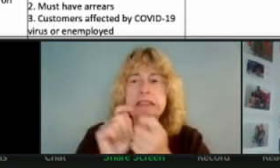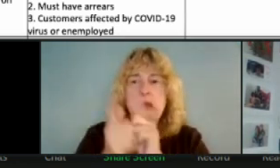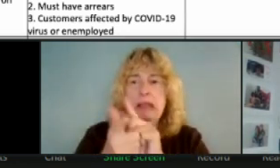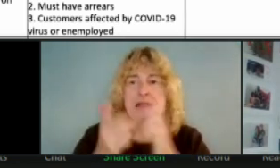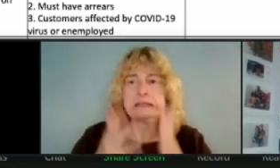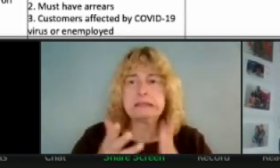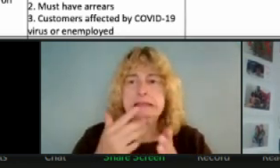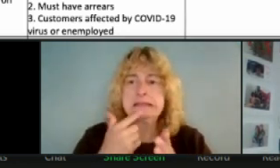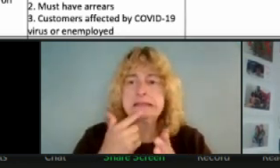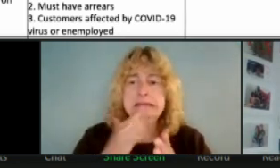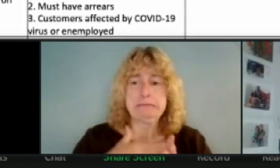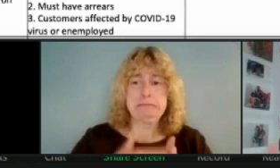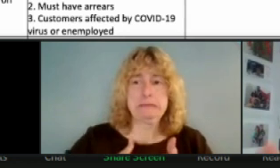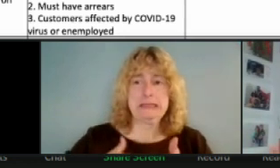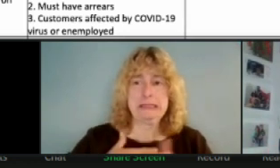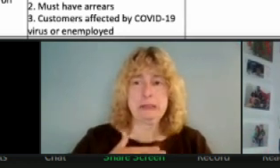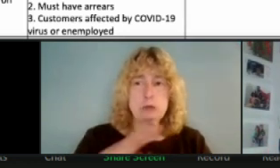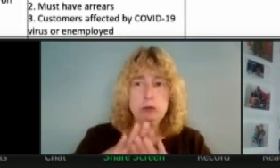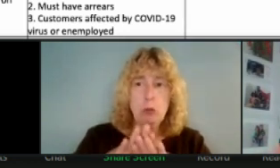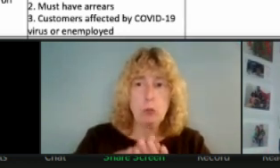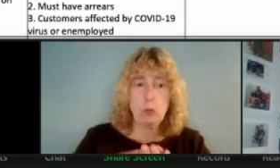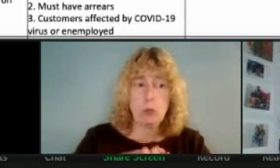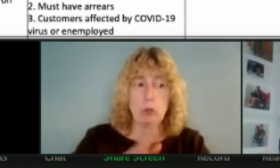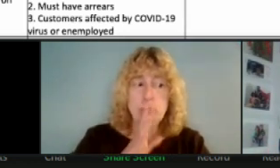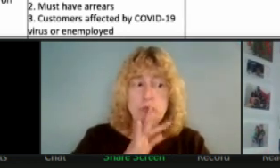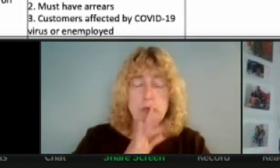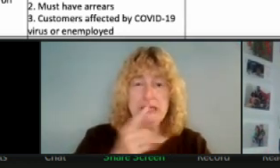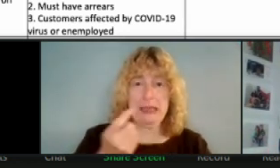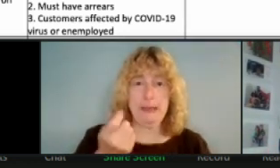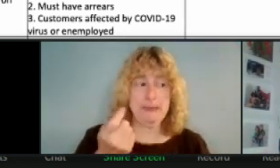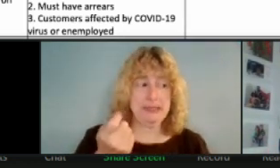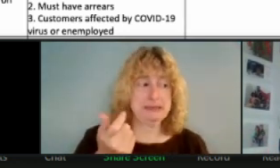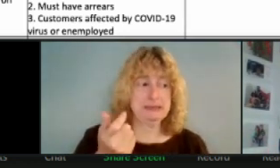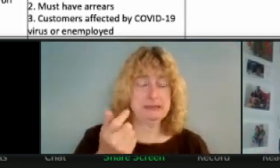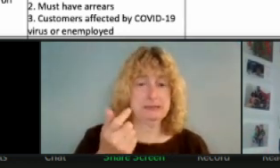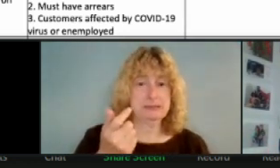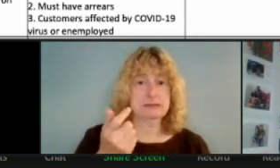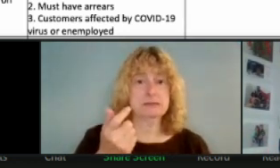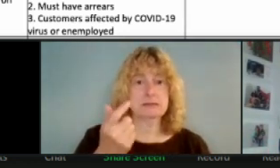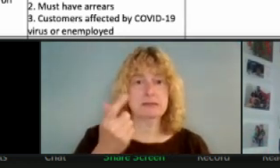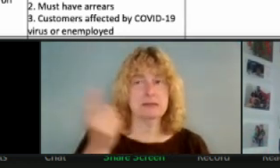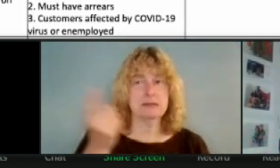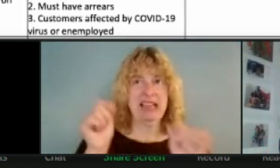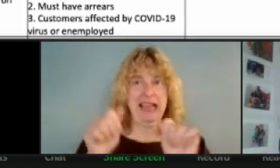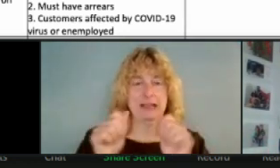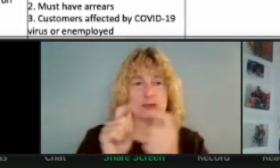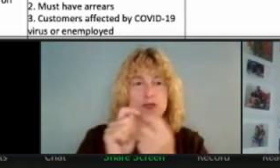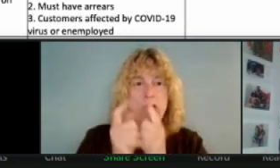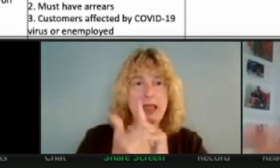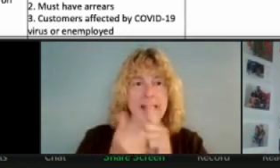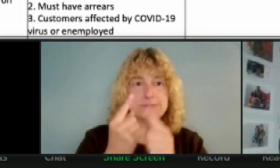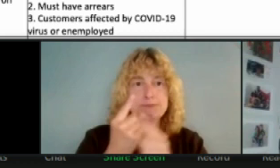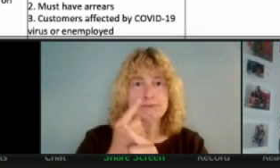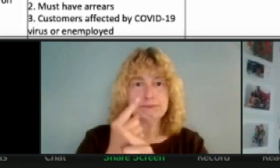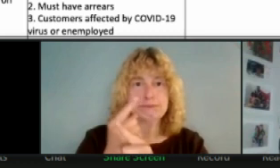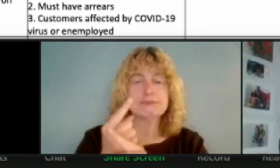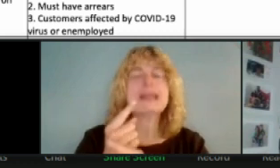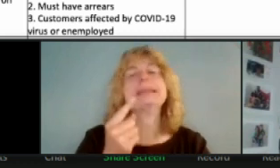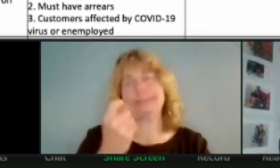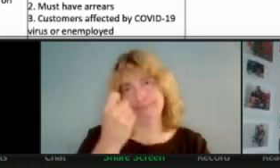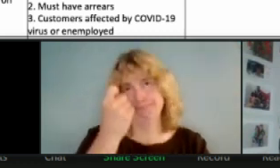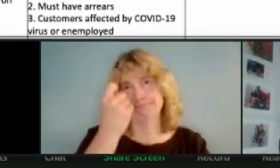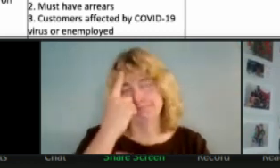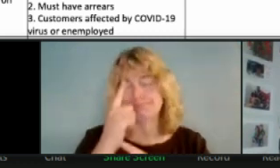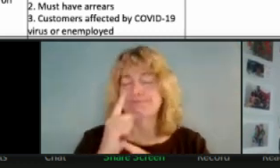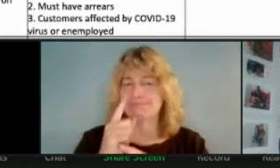just slow down a little bit so that they're able to translate the information properly. So I got you. Could you just